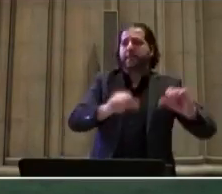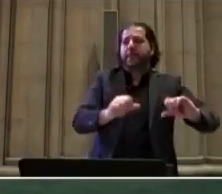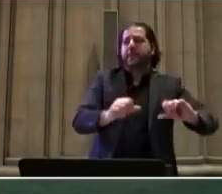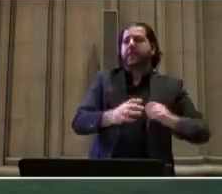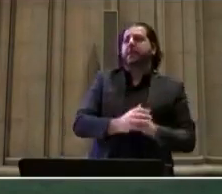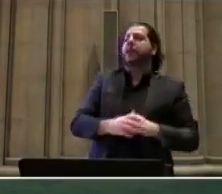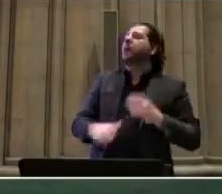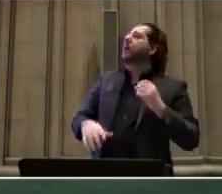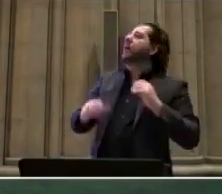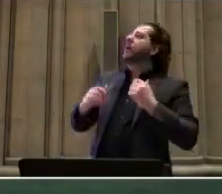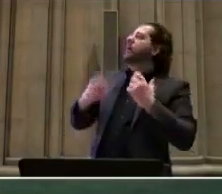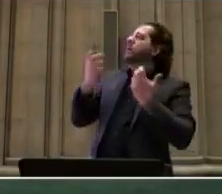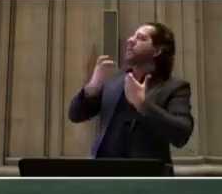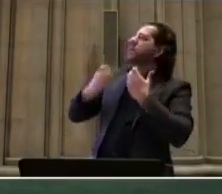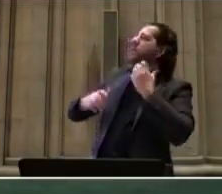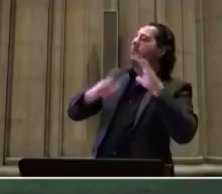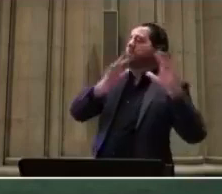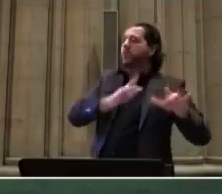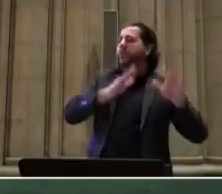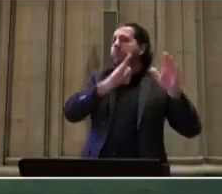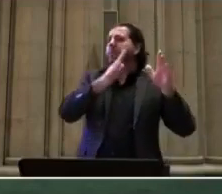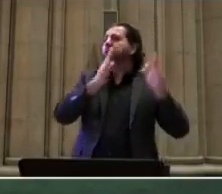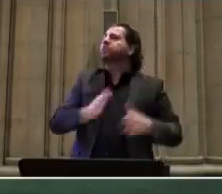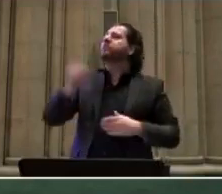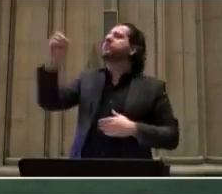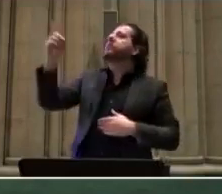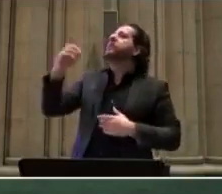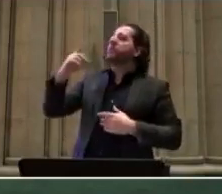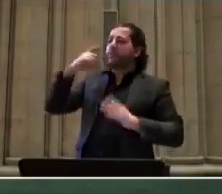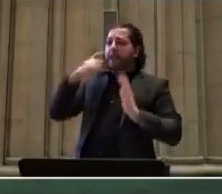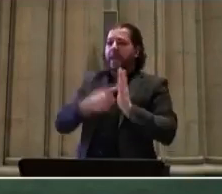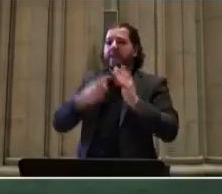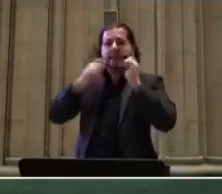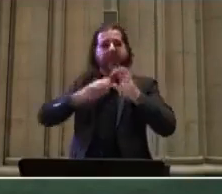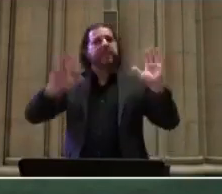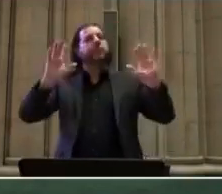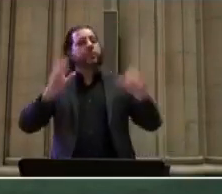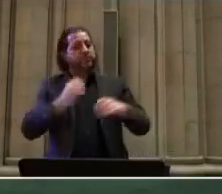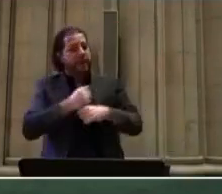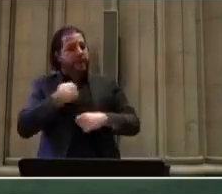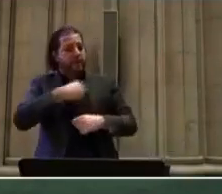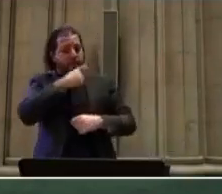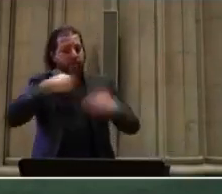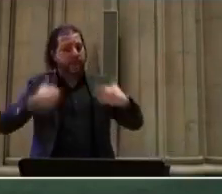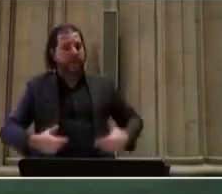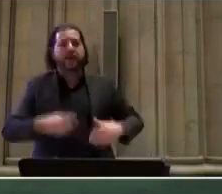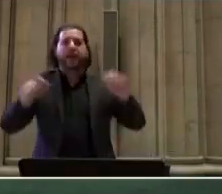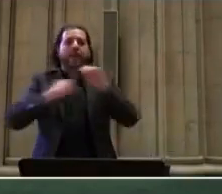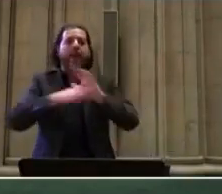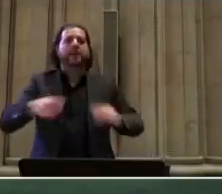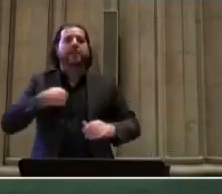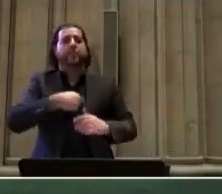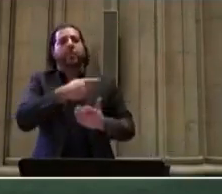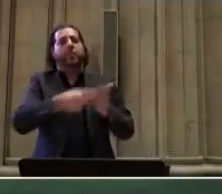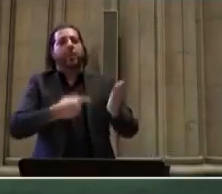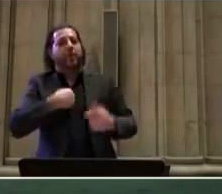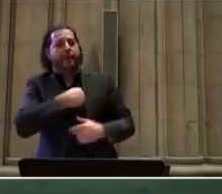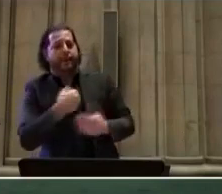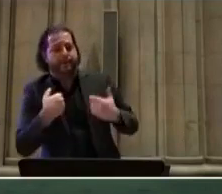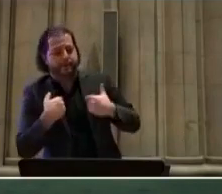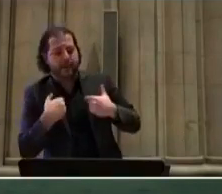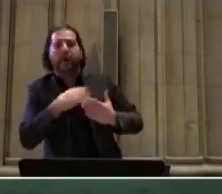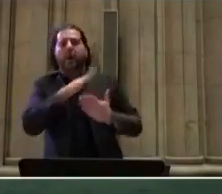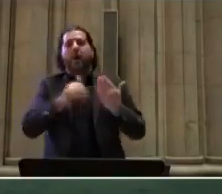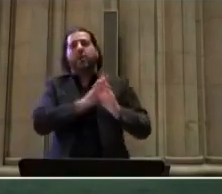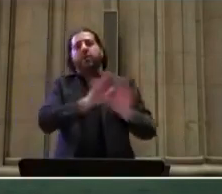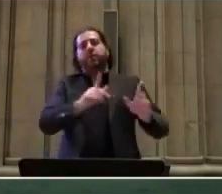O Merciful One, we as a people recognize the sacrifices that make us who we are and bless us with what we have. So to all those